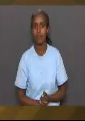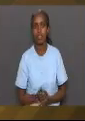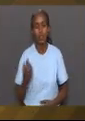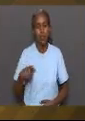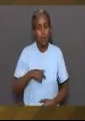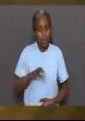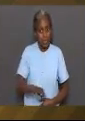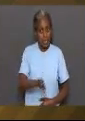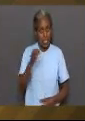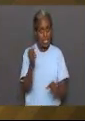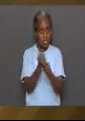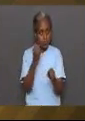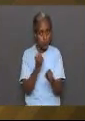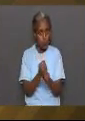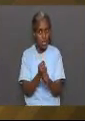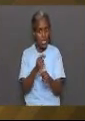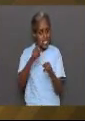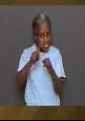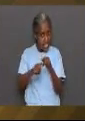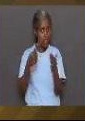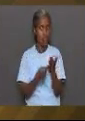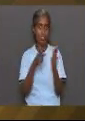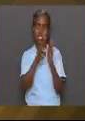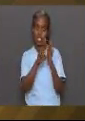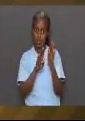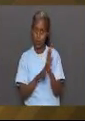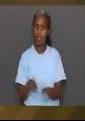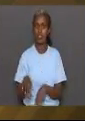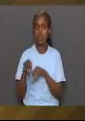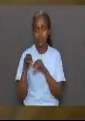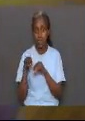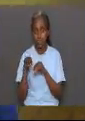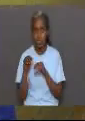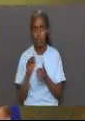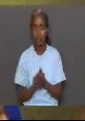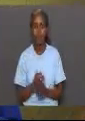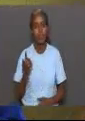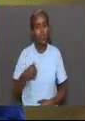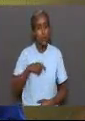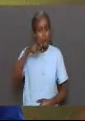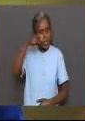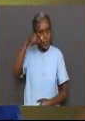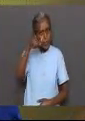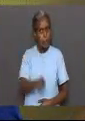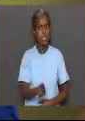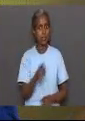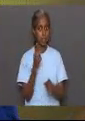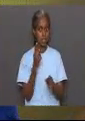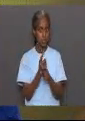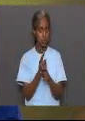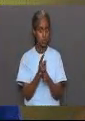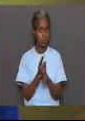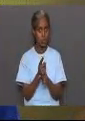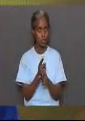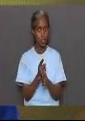We are getting toward the end of this unit, students. We must be sure that you